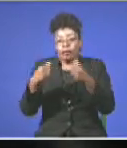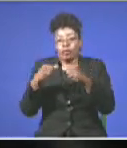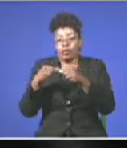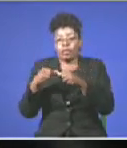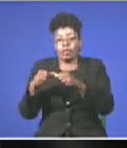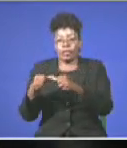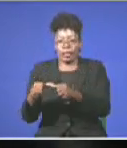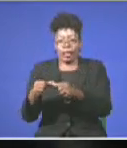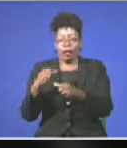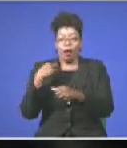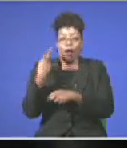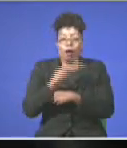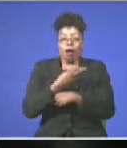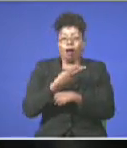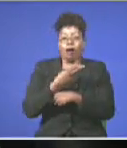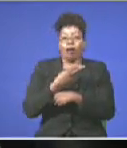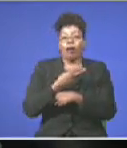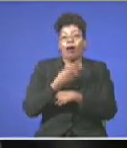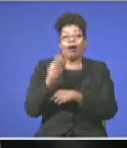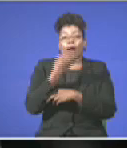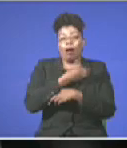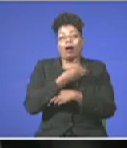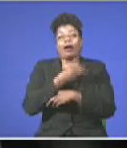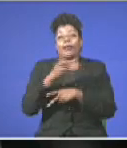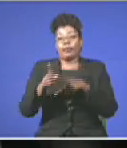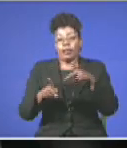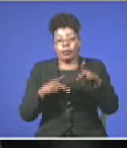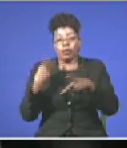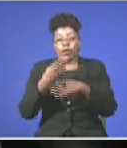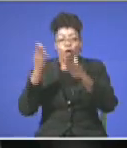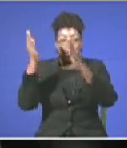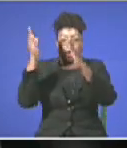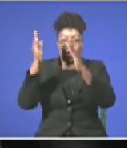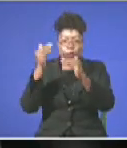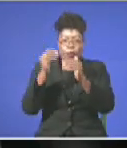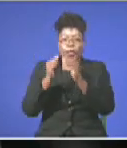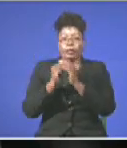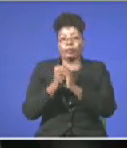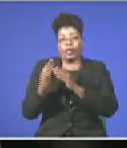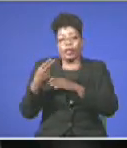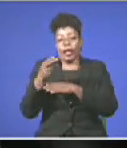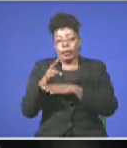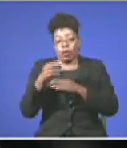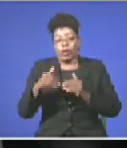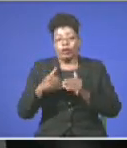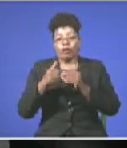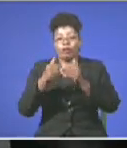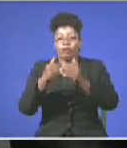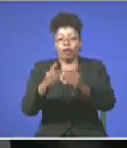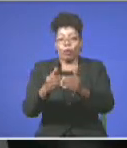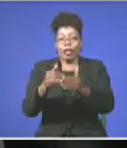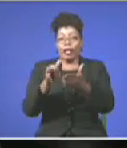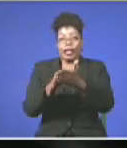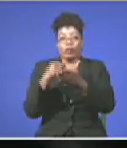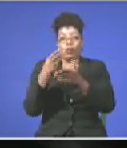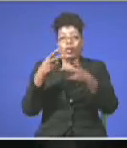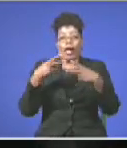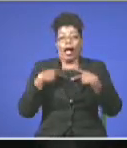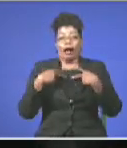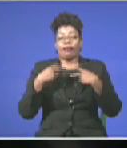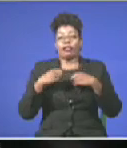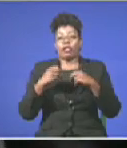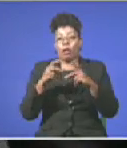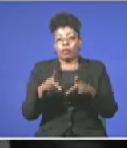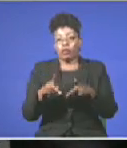our people. And we are hoping in campaigns going forward that we would have an